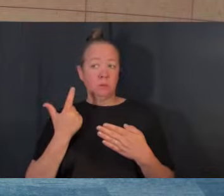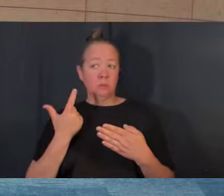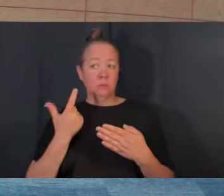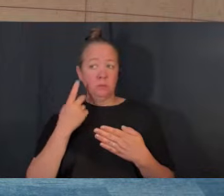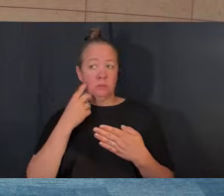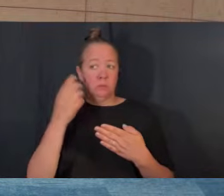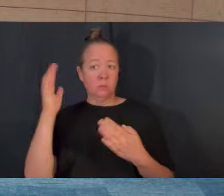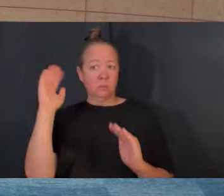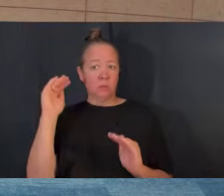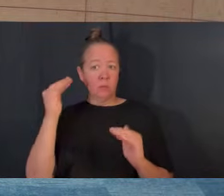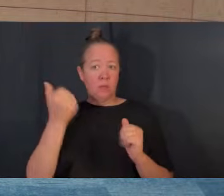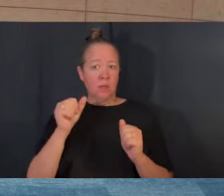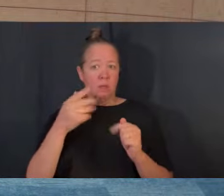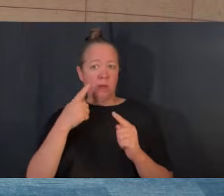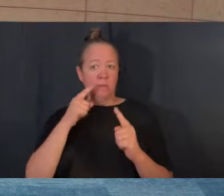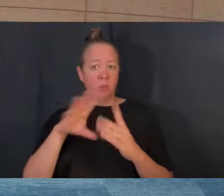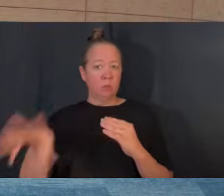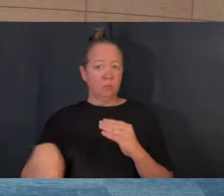items?